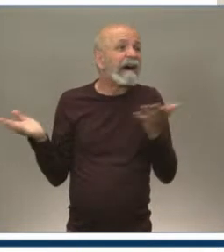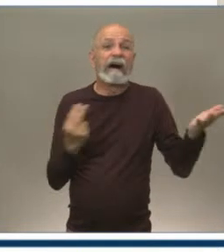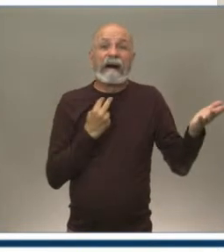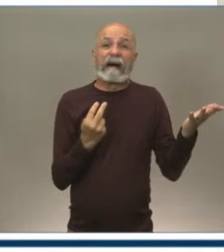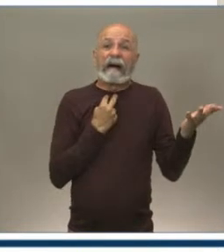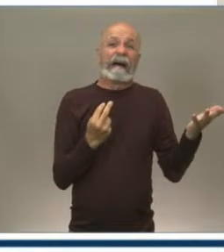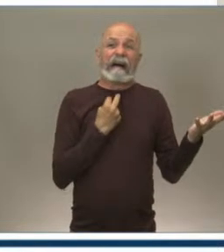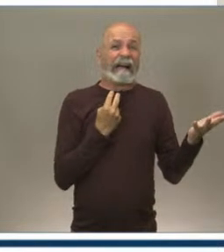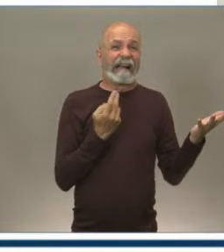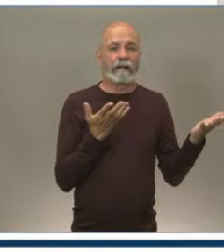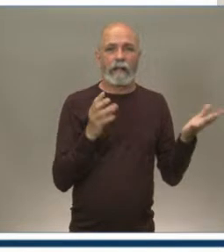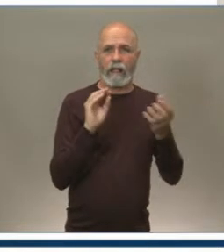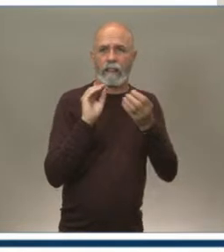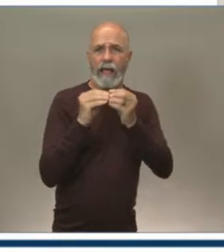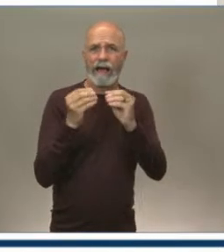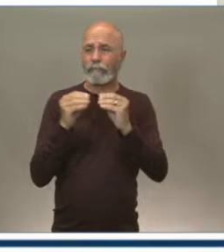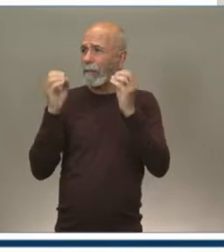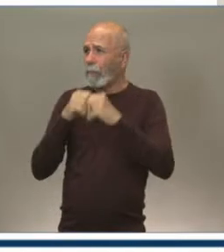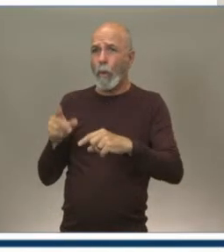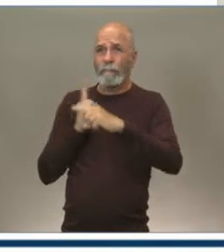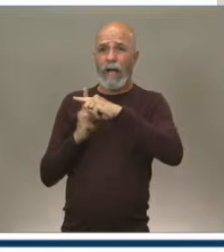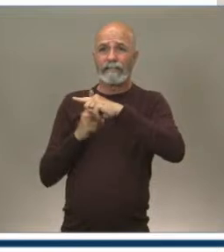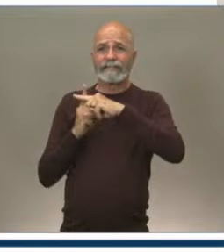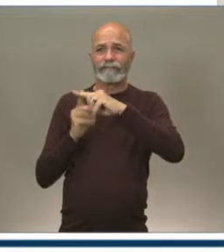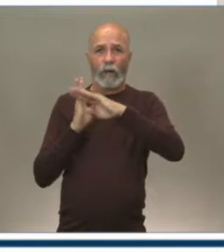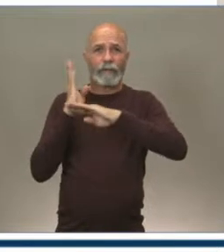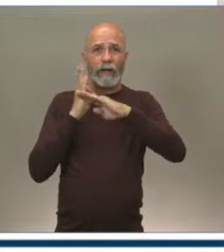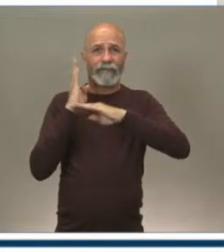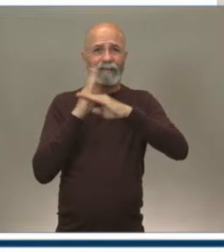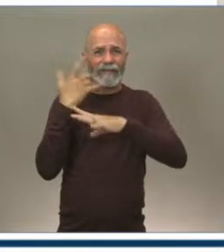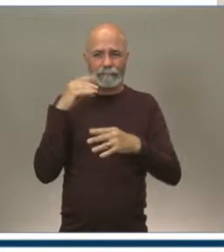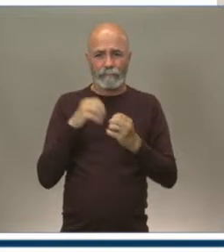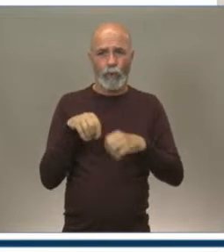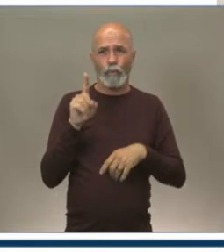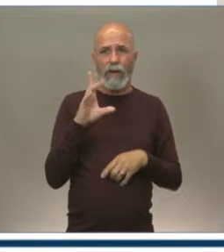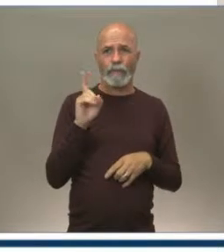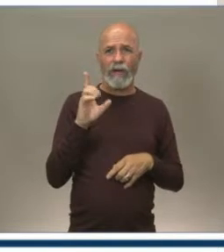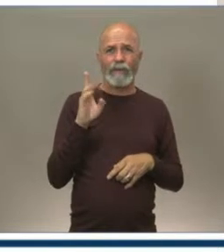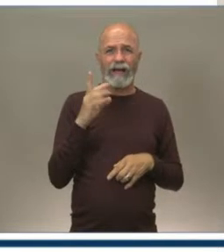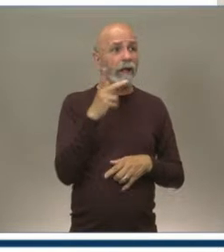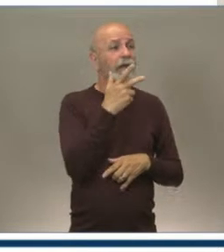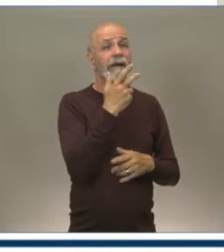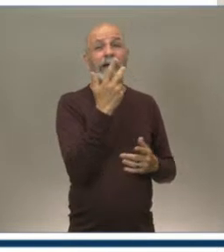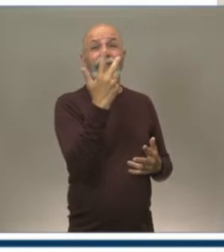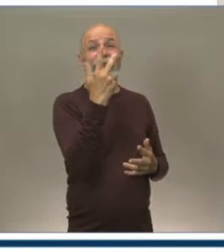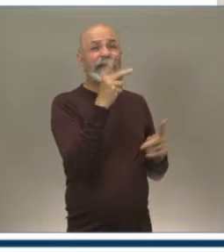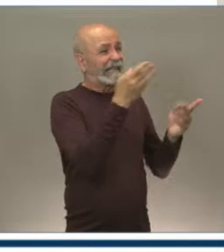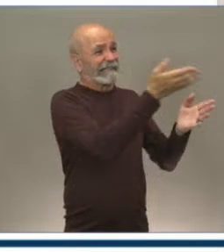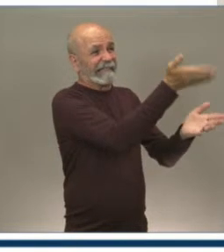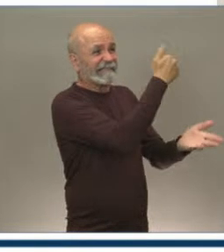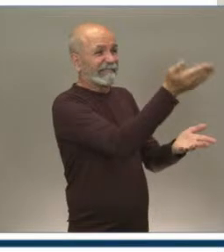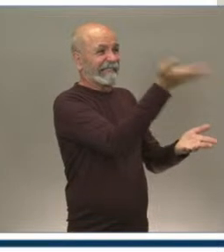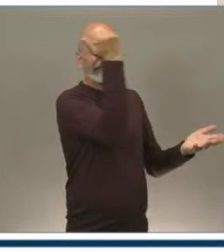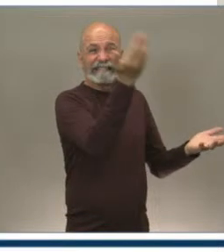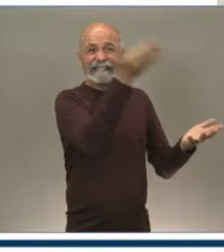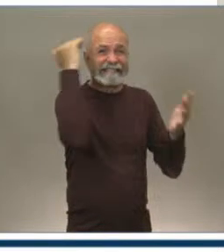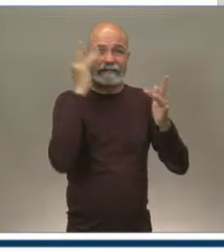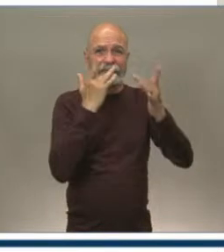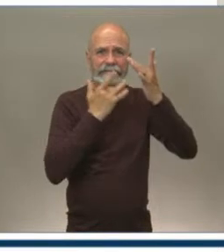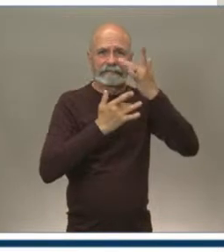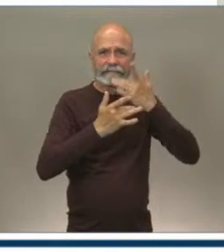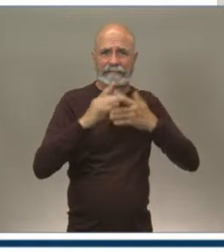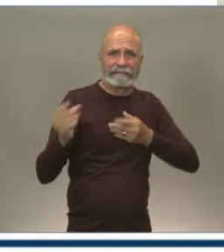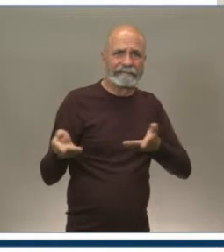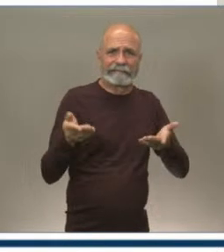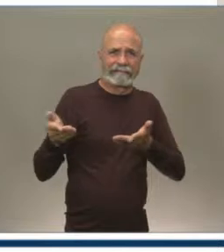are now, and about 1, 2, 3 of those people might end up in the ICU? Are we worried that patients are